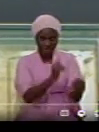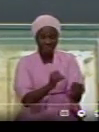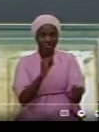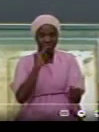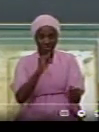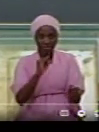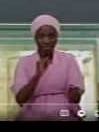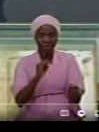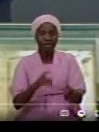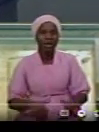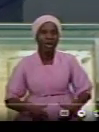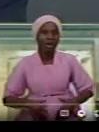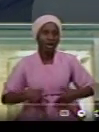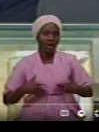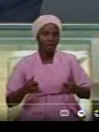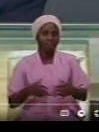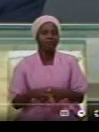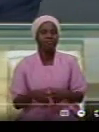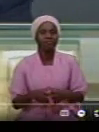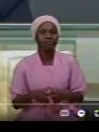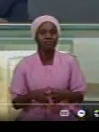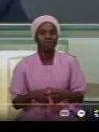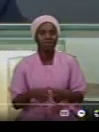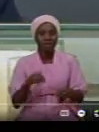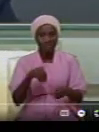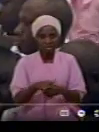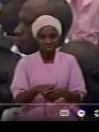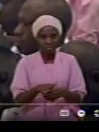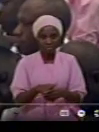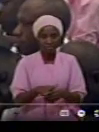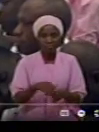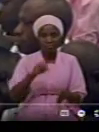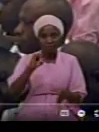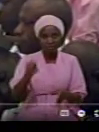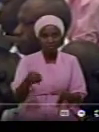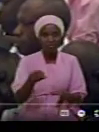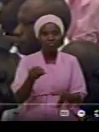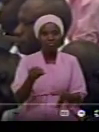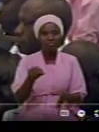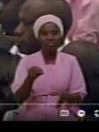John chapter 8, verse 11